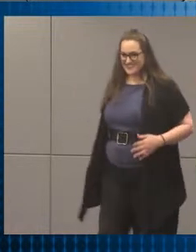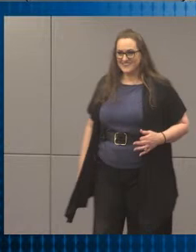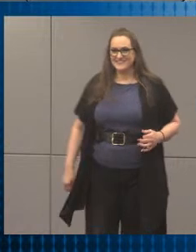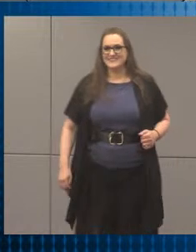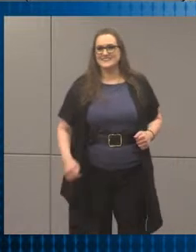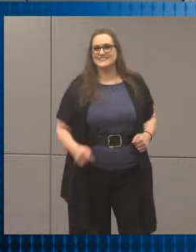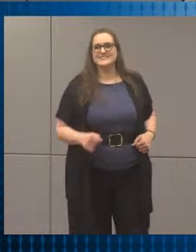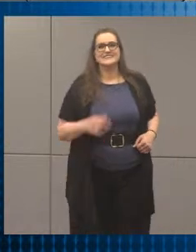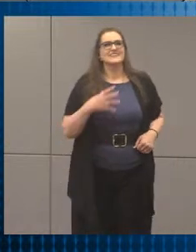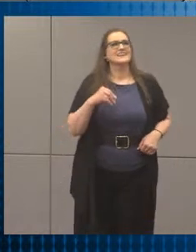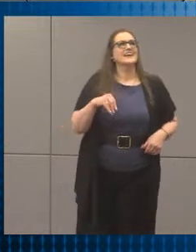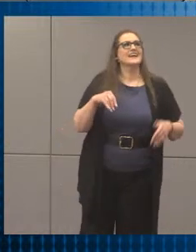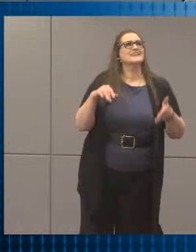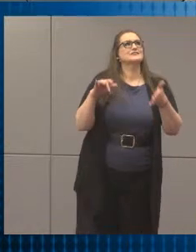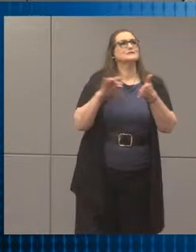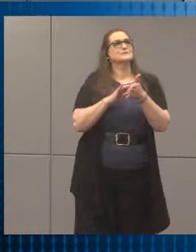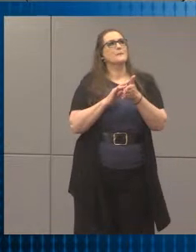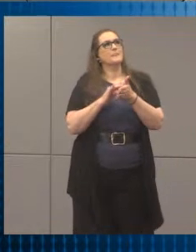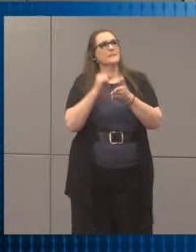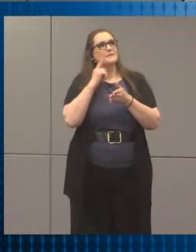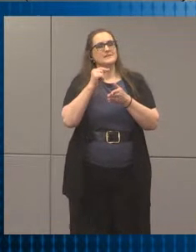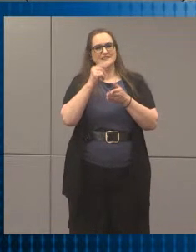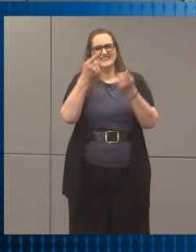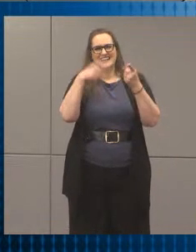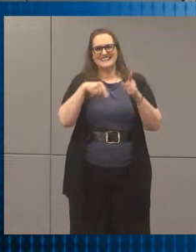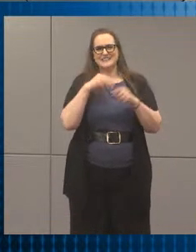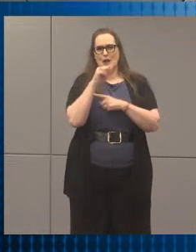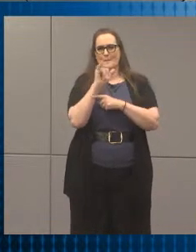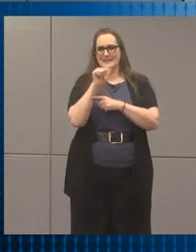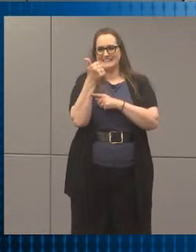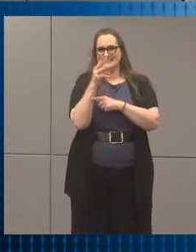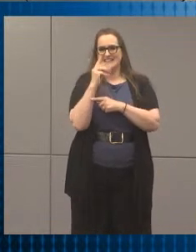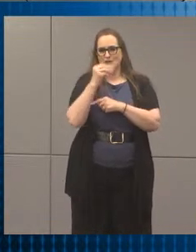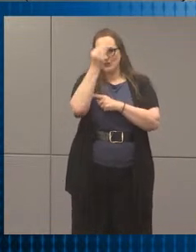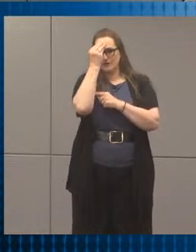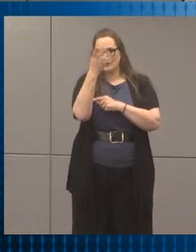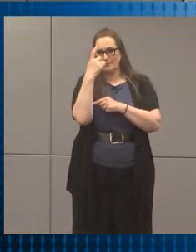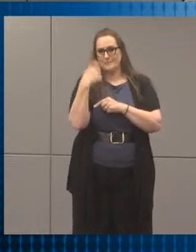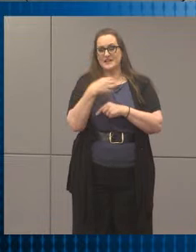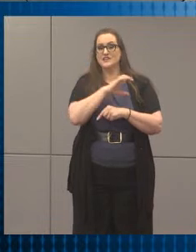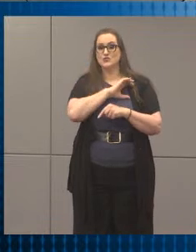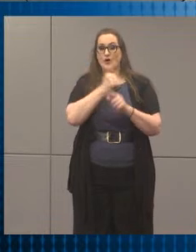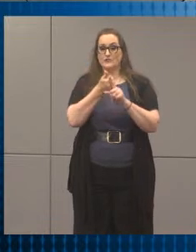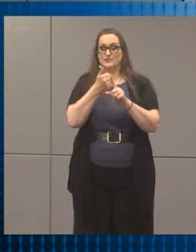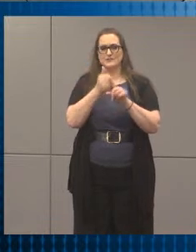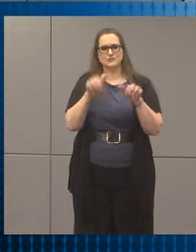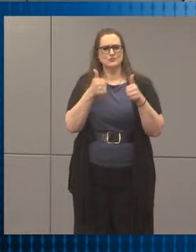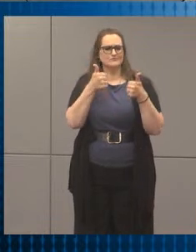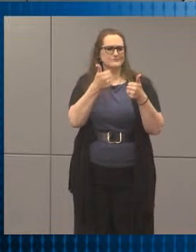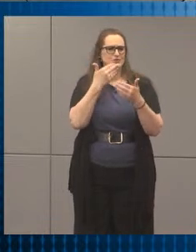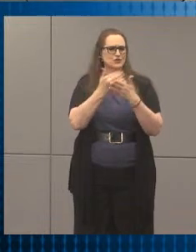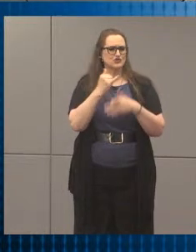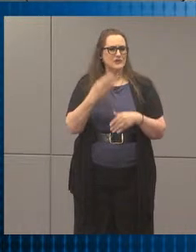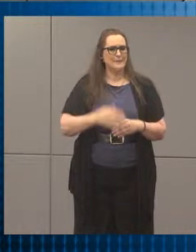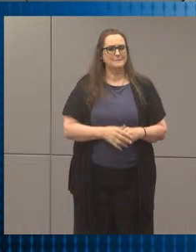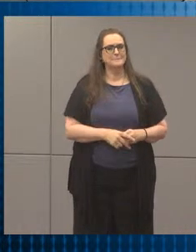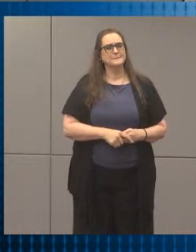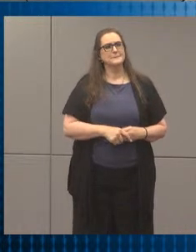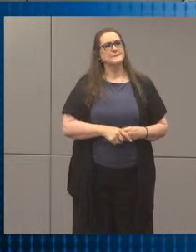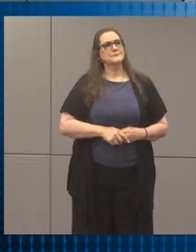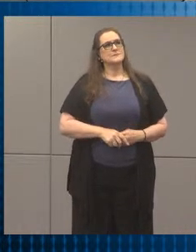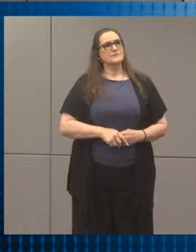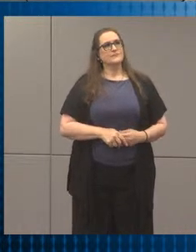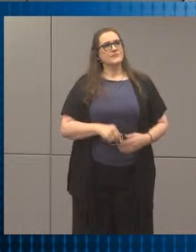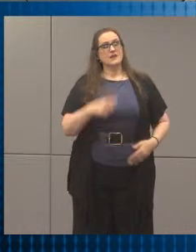There was a medical incident on May 16th I wanted to highlight because the officer did a really good job with it. There